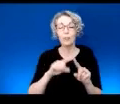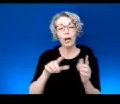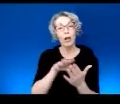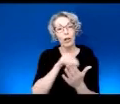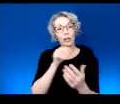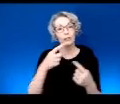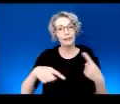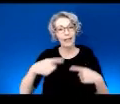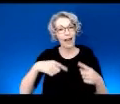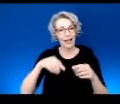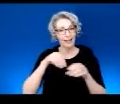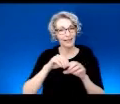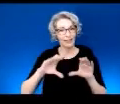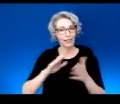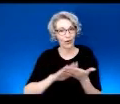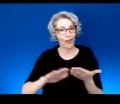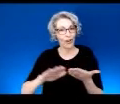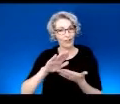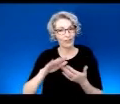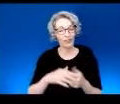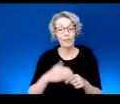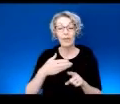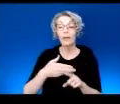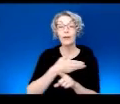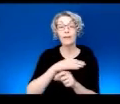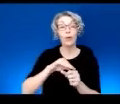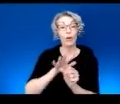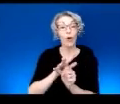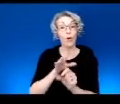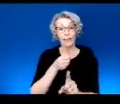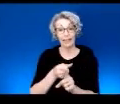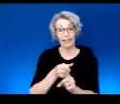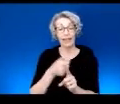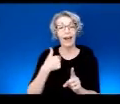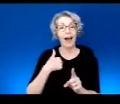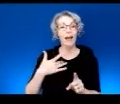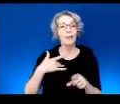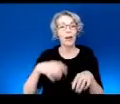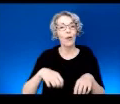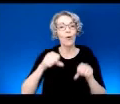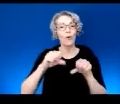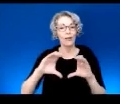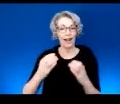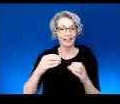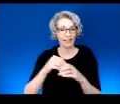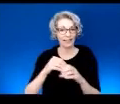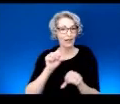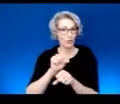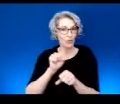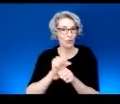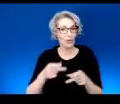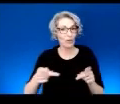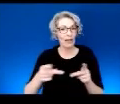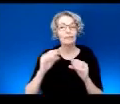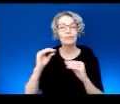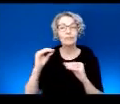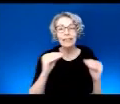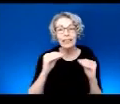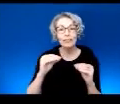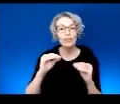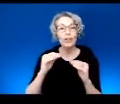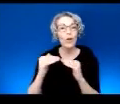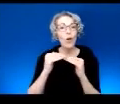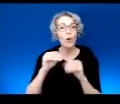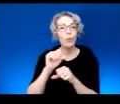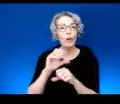college. Before the pandemic, I would hold classes in my workplace to teach basic signs to coworkers. And when